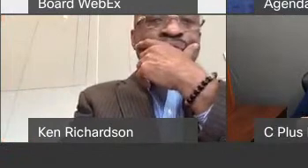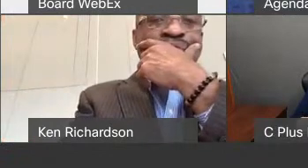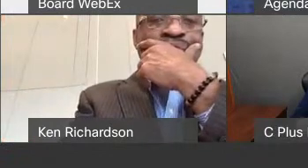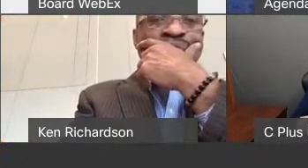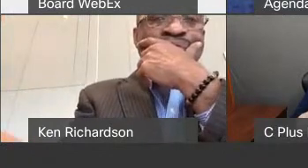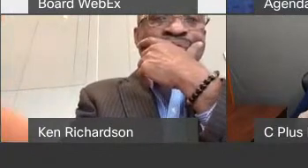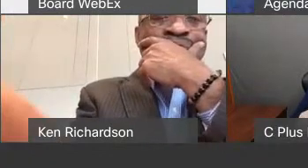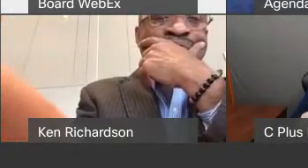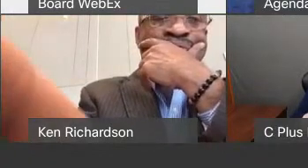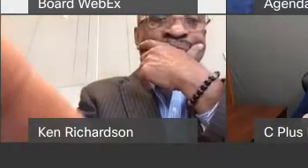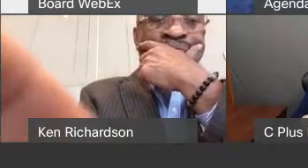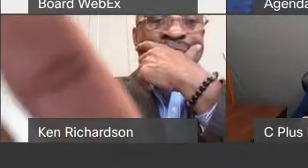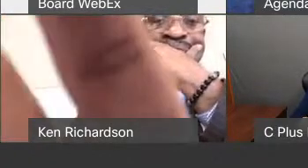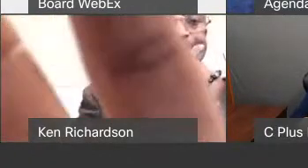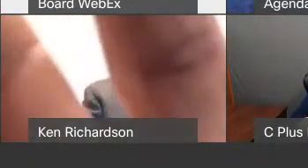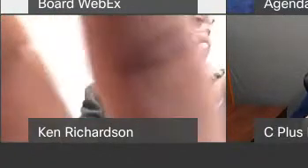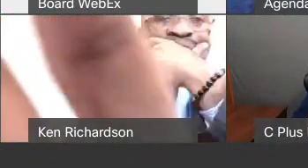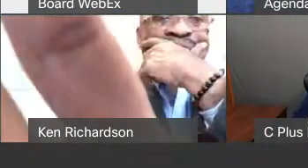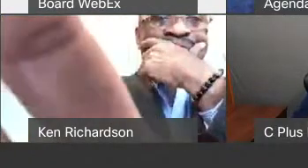million.